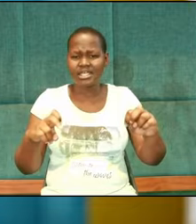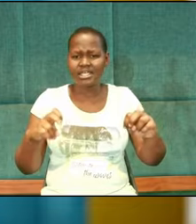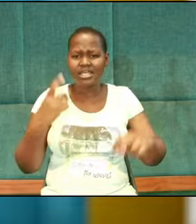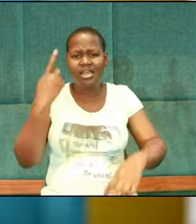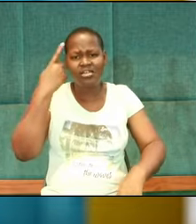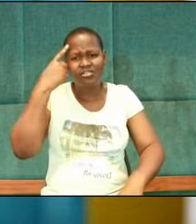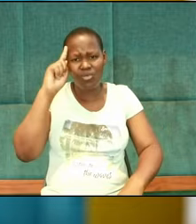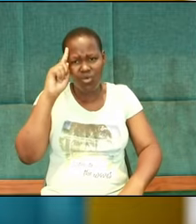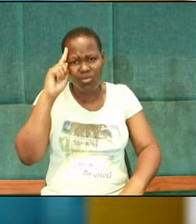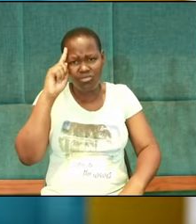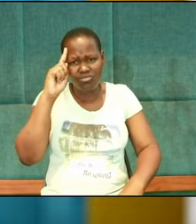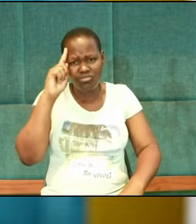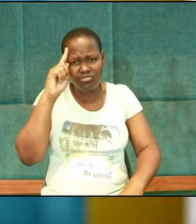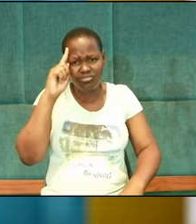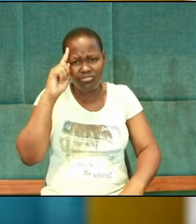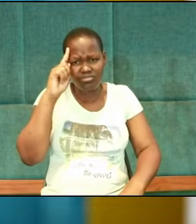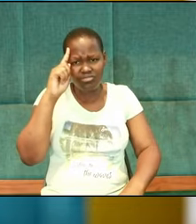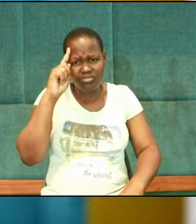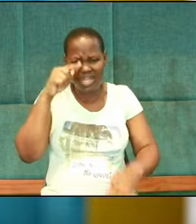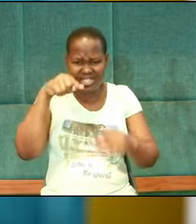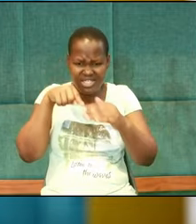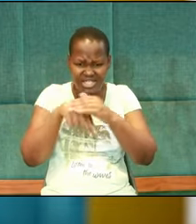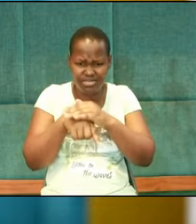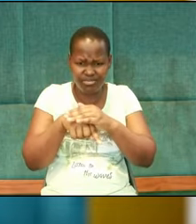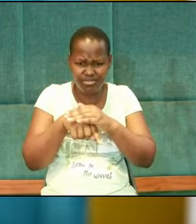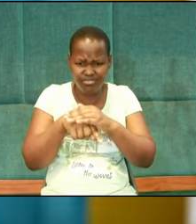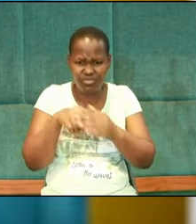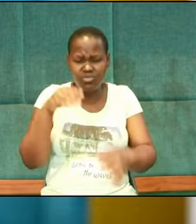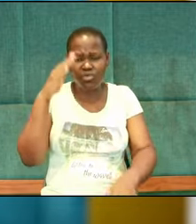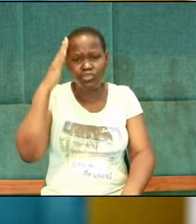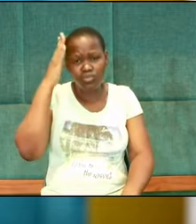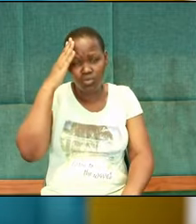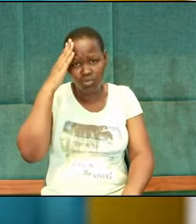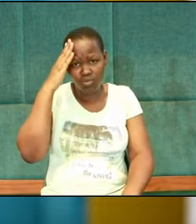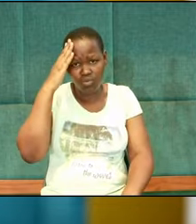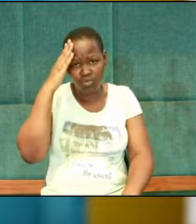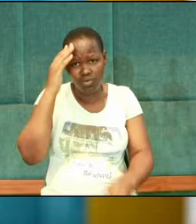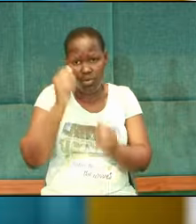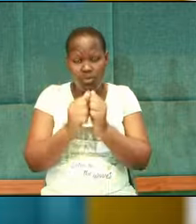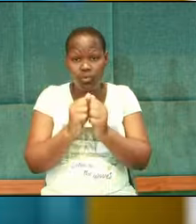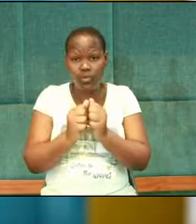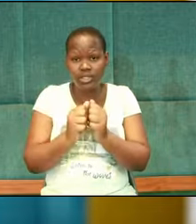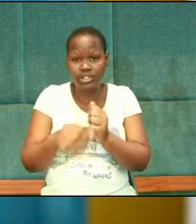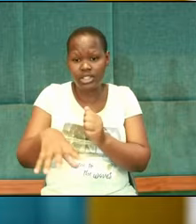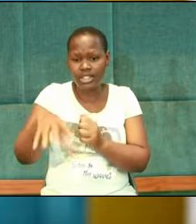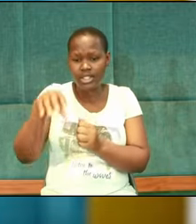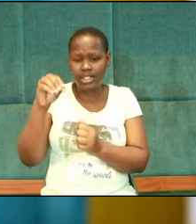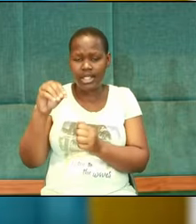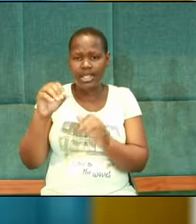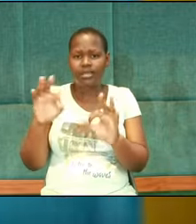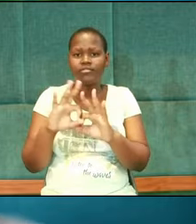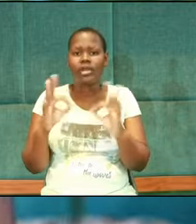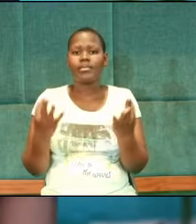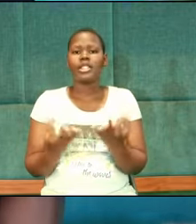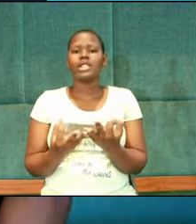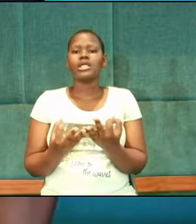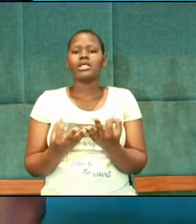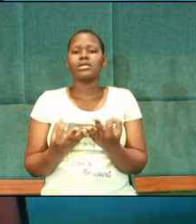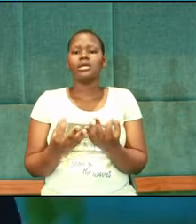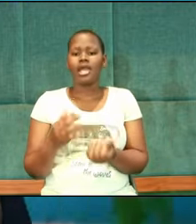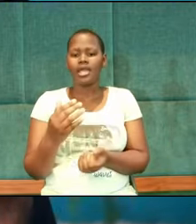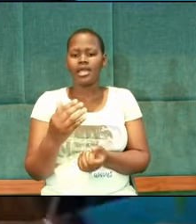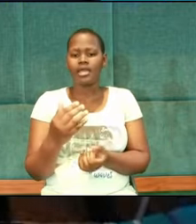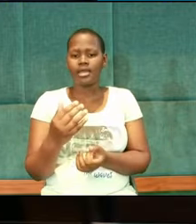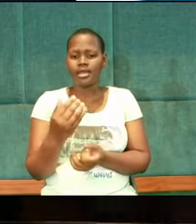the insight, the awareness that can take your family from that quagmire. young ladies who are not yet